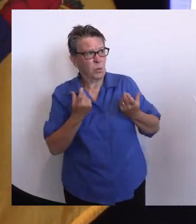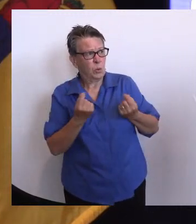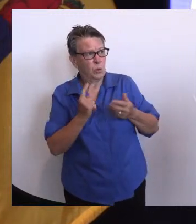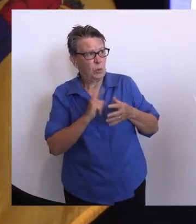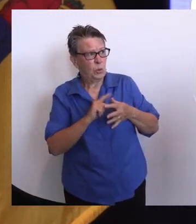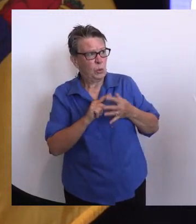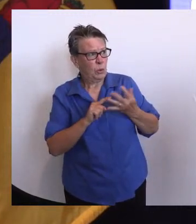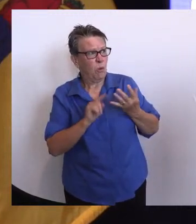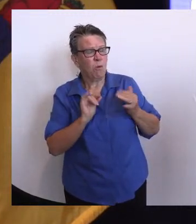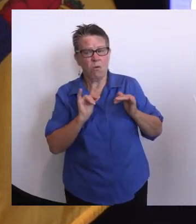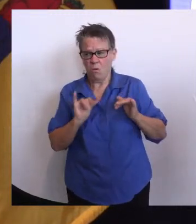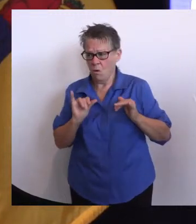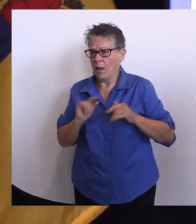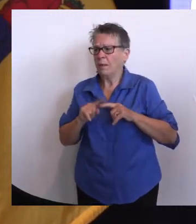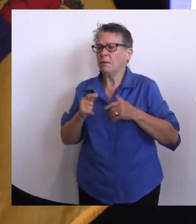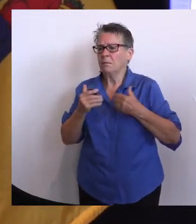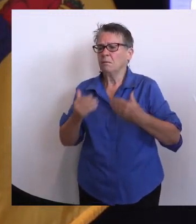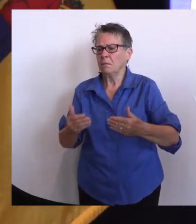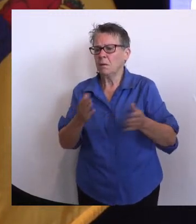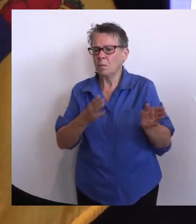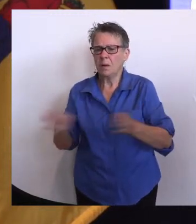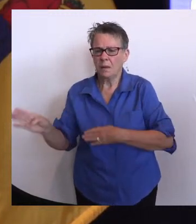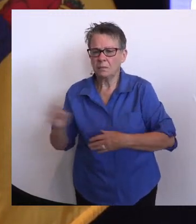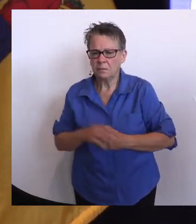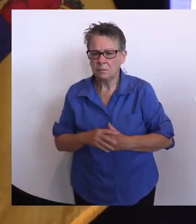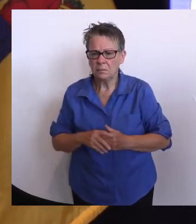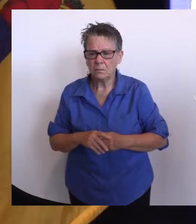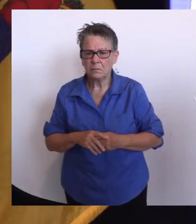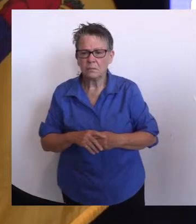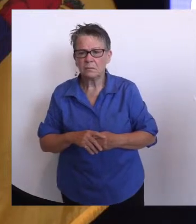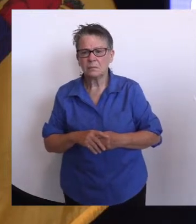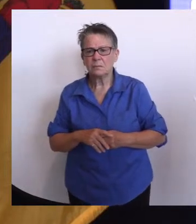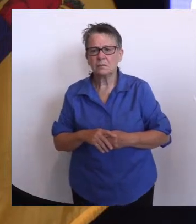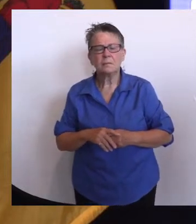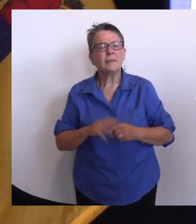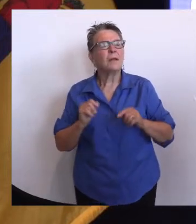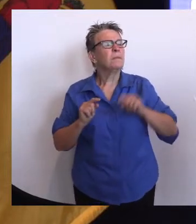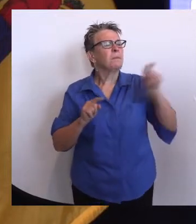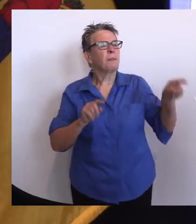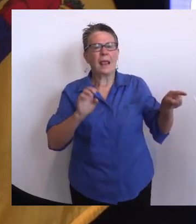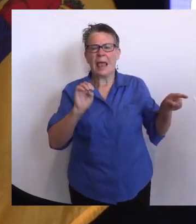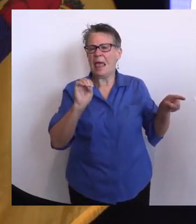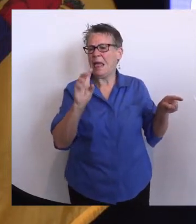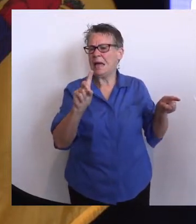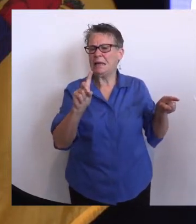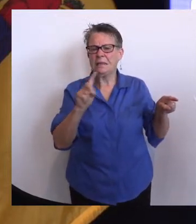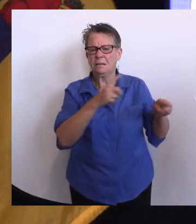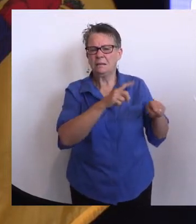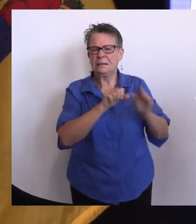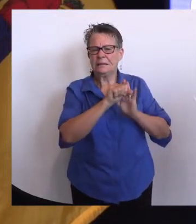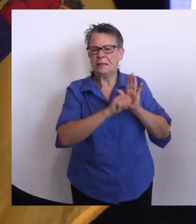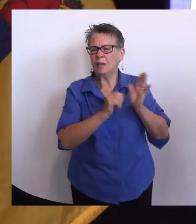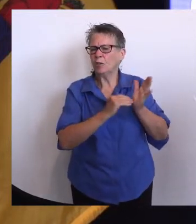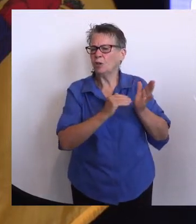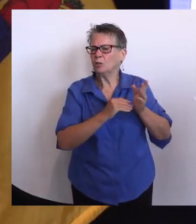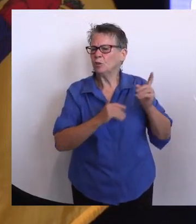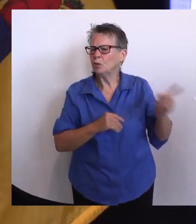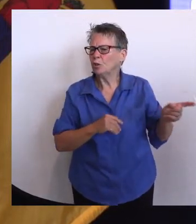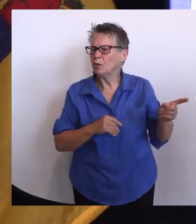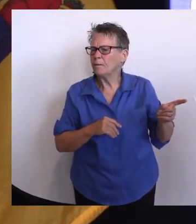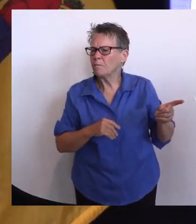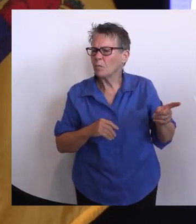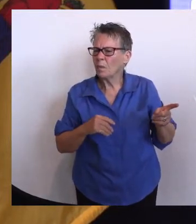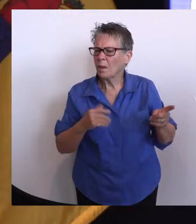Ed, good afternoon, welcome. A good question with a heavy heart. The probables have gone up